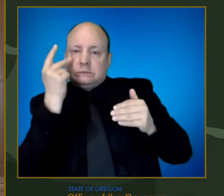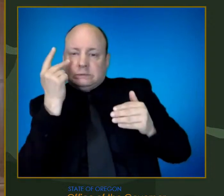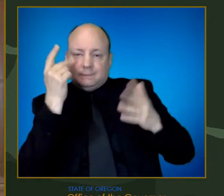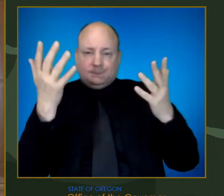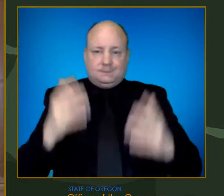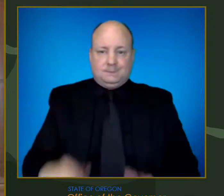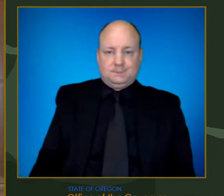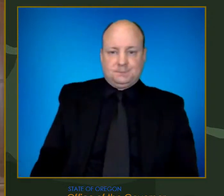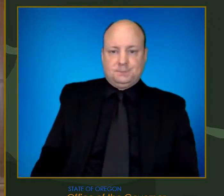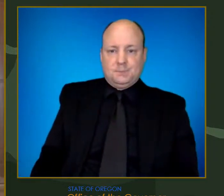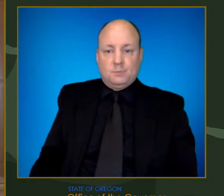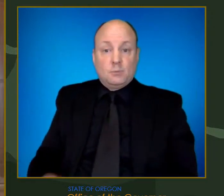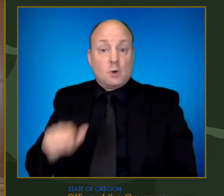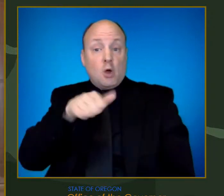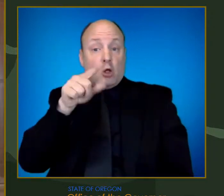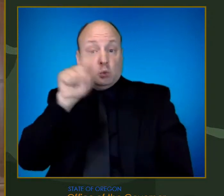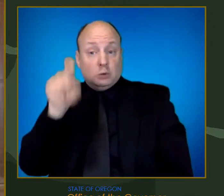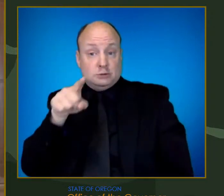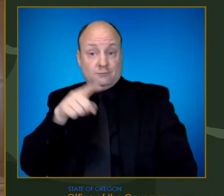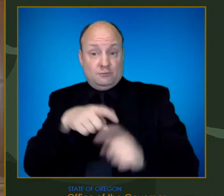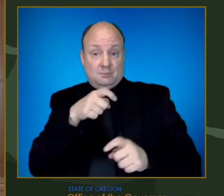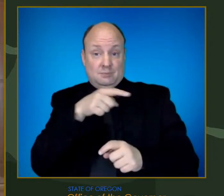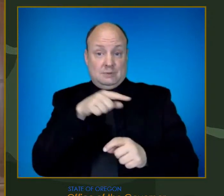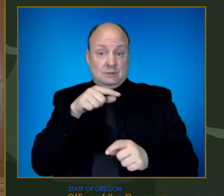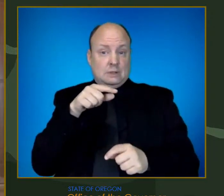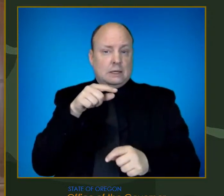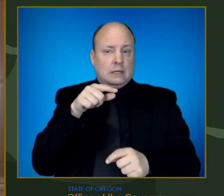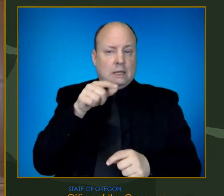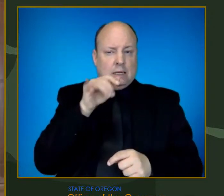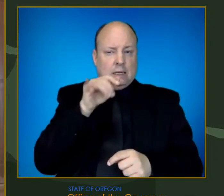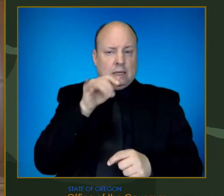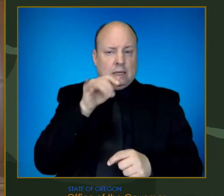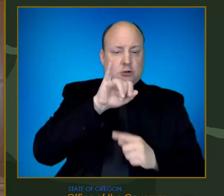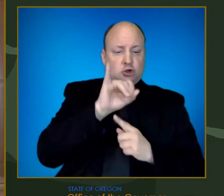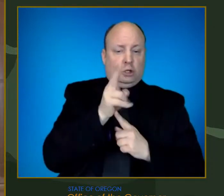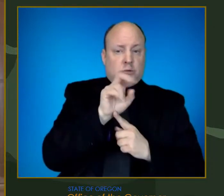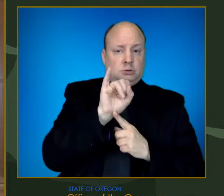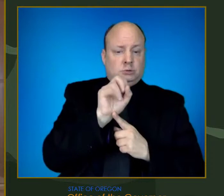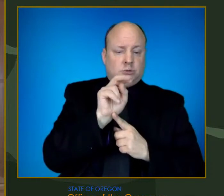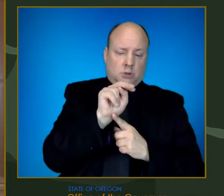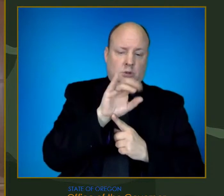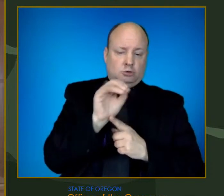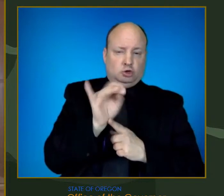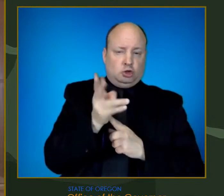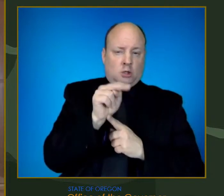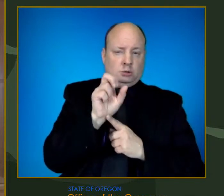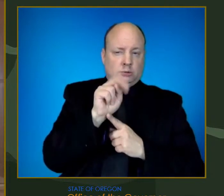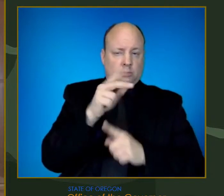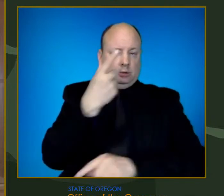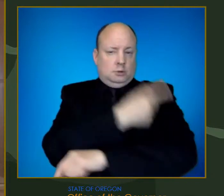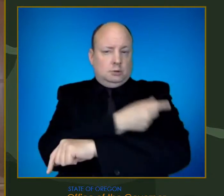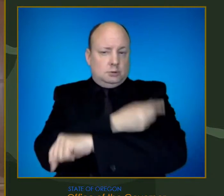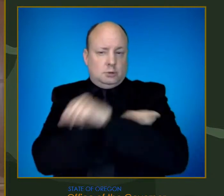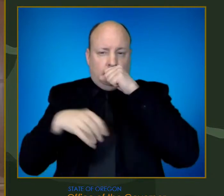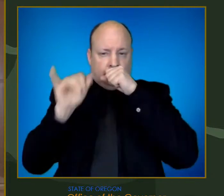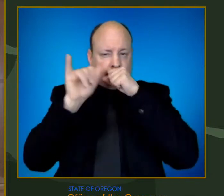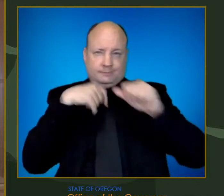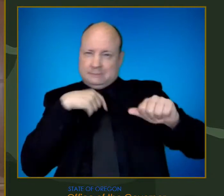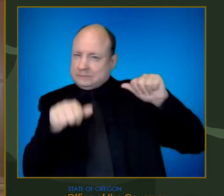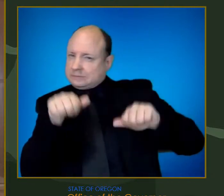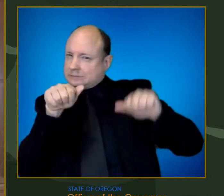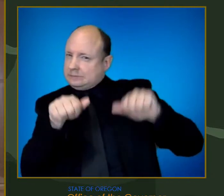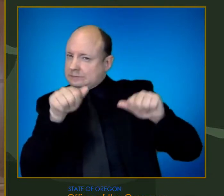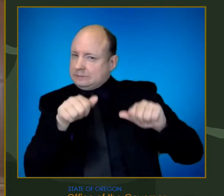vaccine hesitancy, obviously the Johnson & Johnson issue has increased skepticism out there. Battling this, it's certainly a heavy